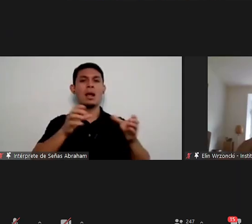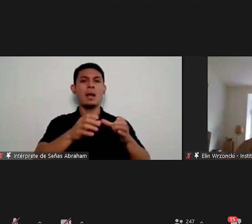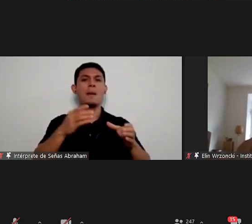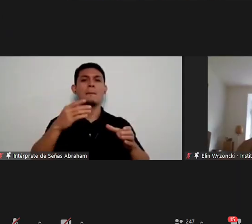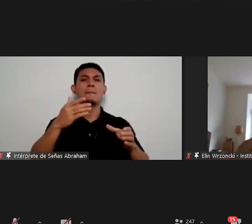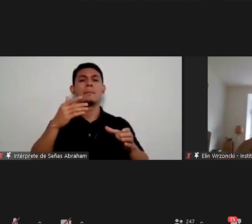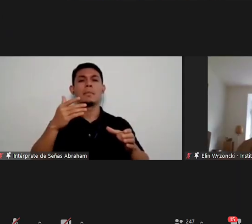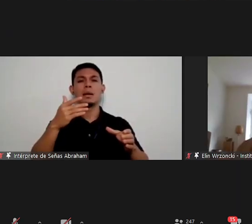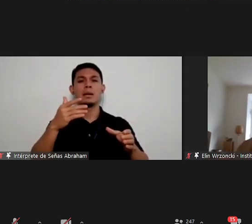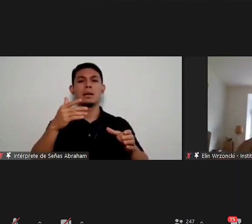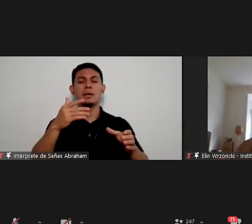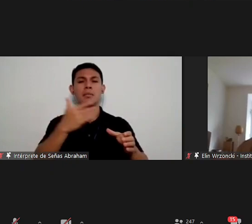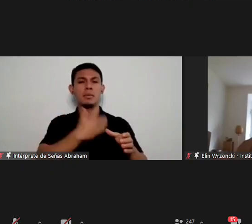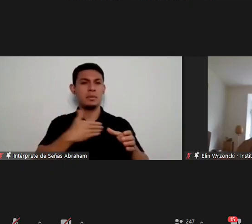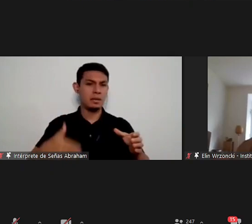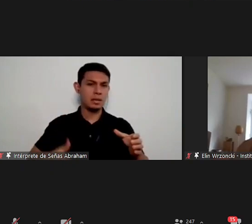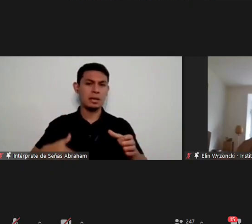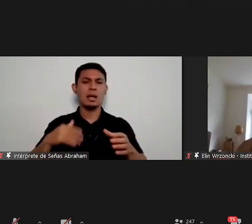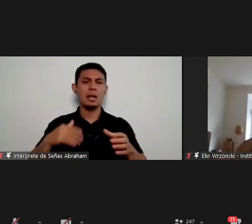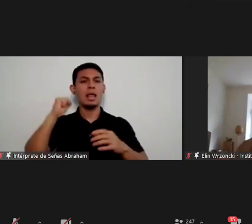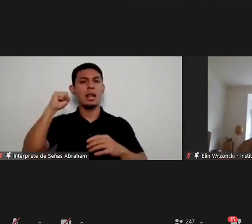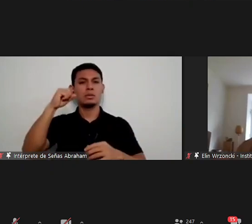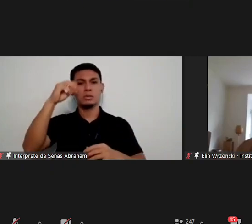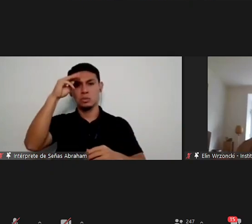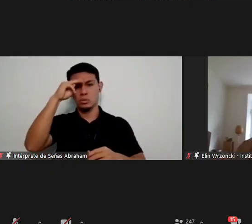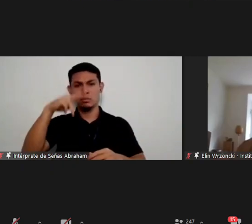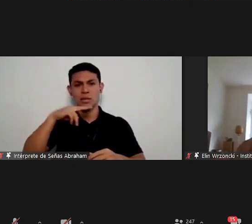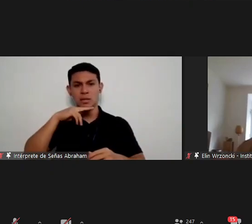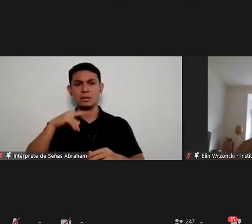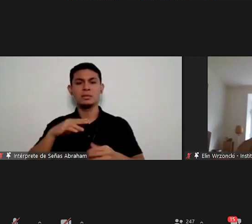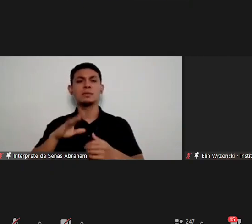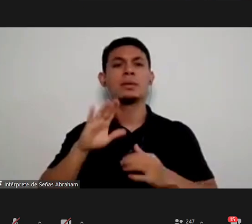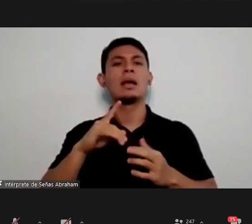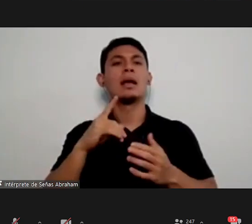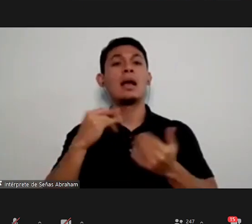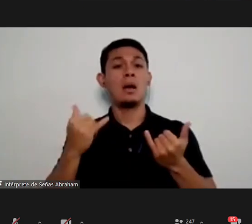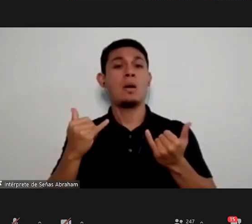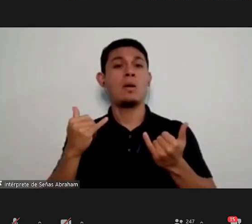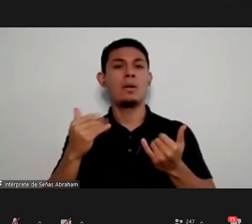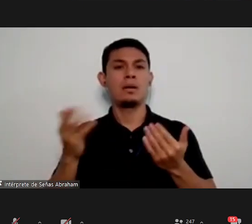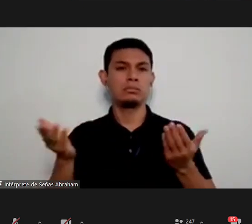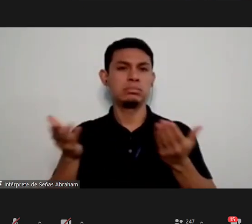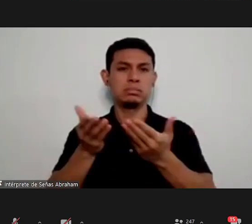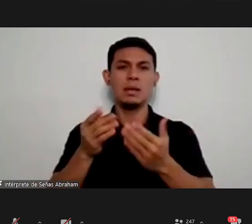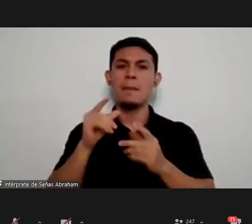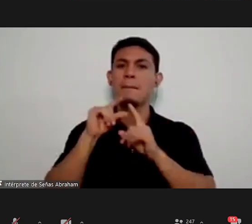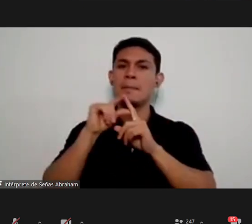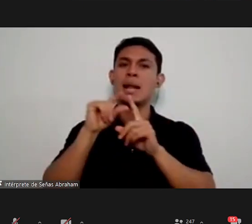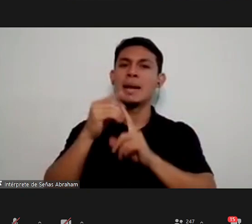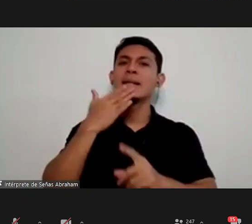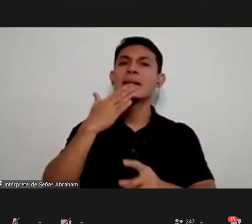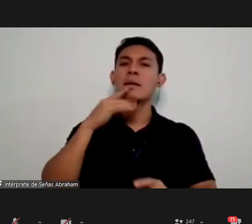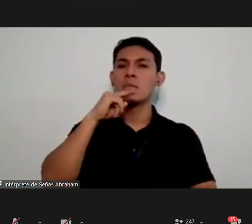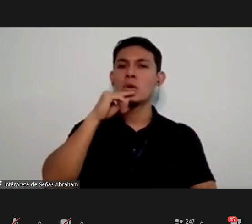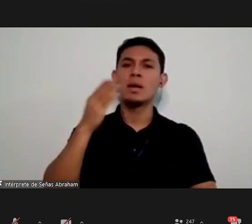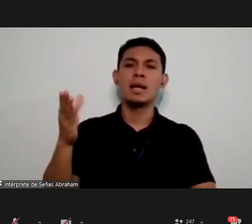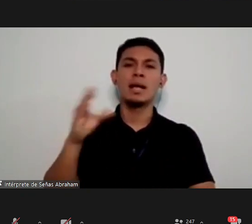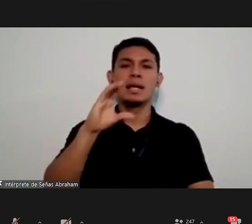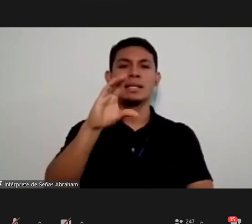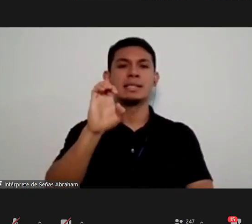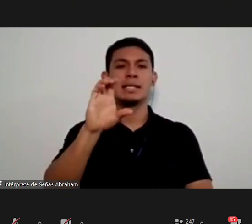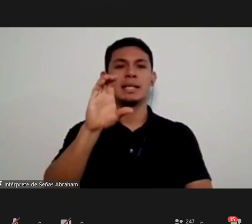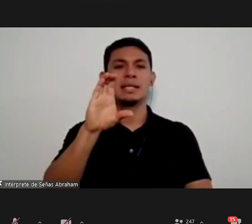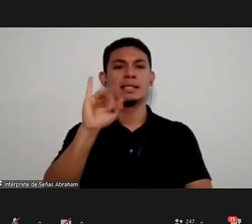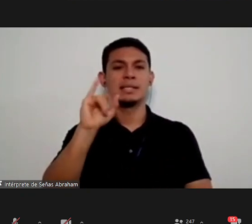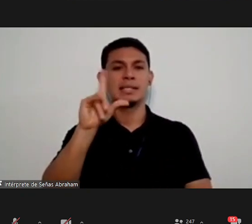public policies on business and human rights the role of unions and we will give the floor for miss